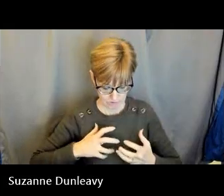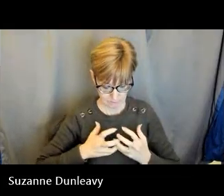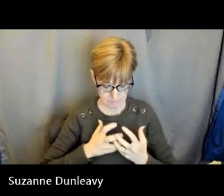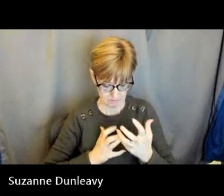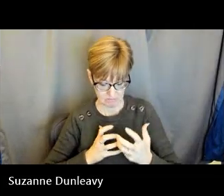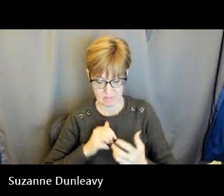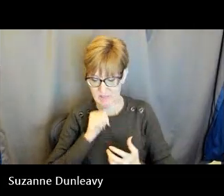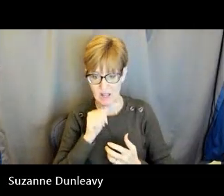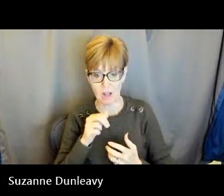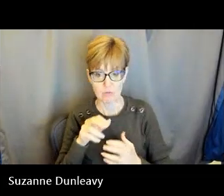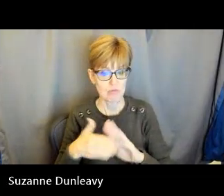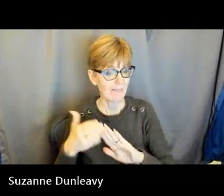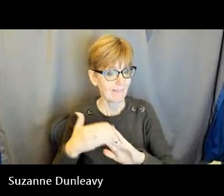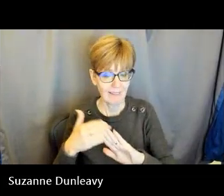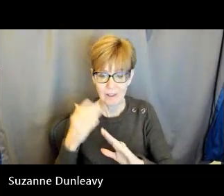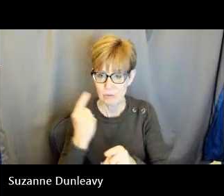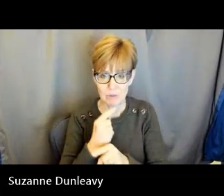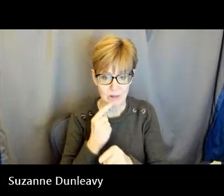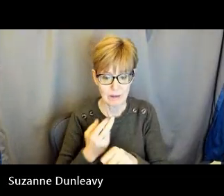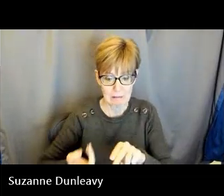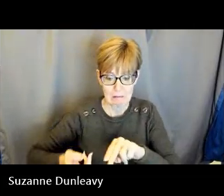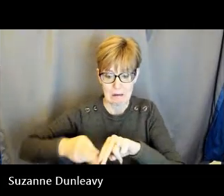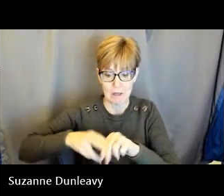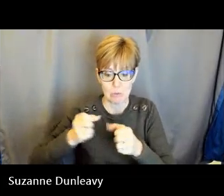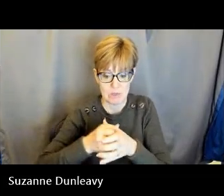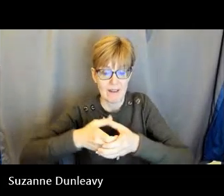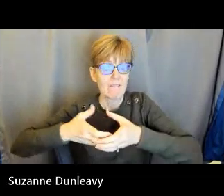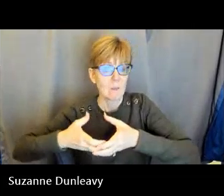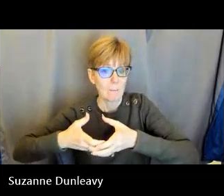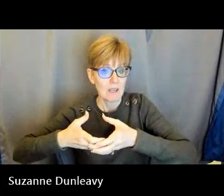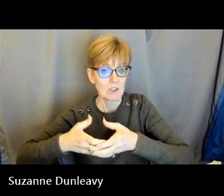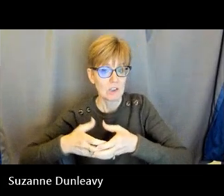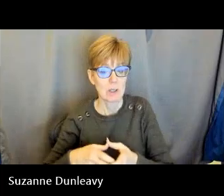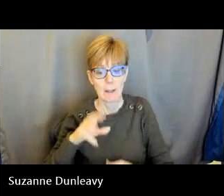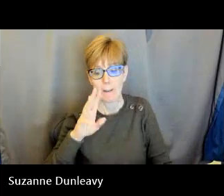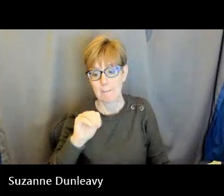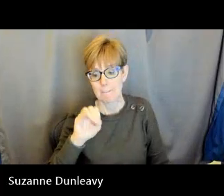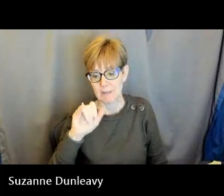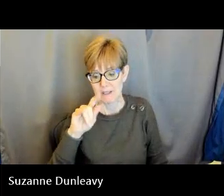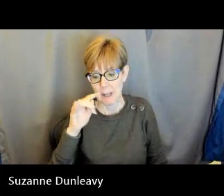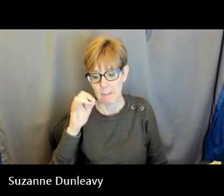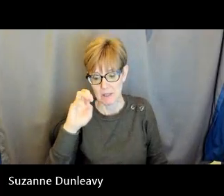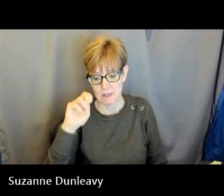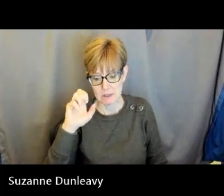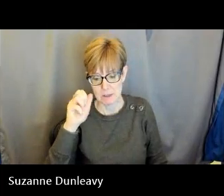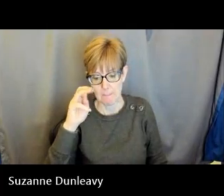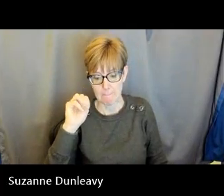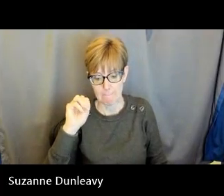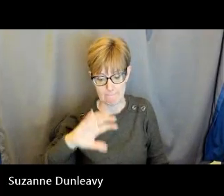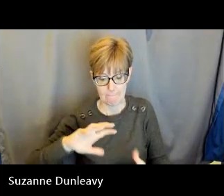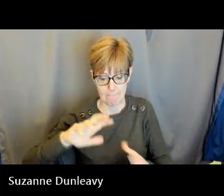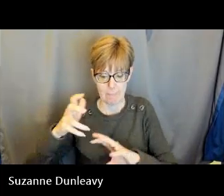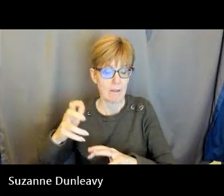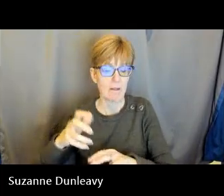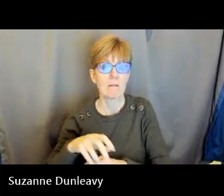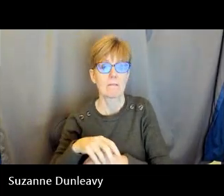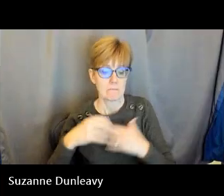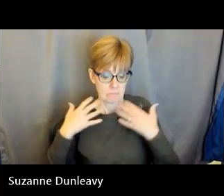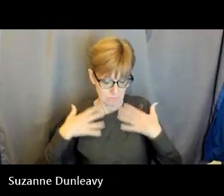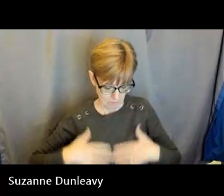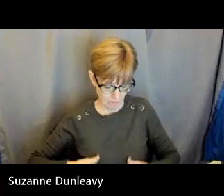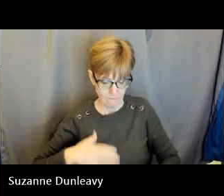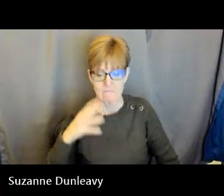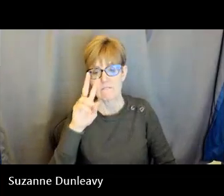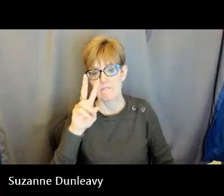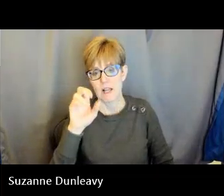increased inflammation, impaired metabolism, vascular reactivity. When chronic,